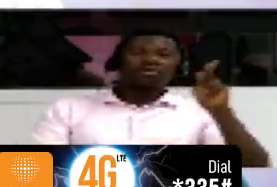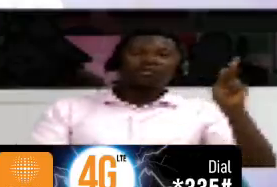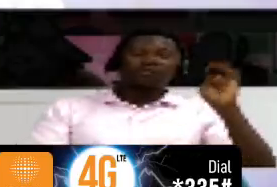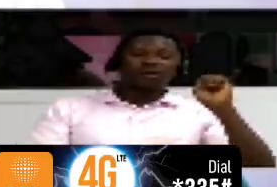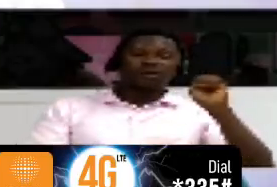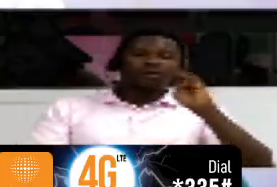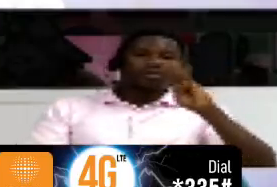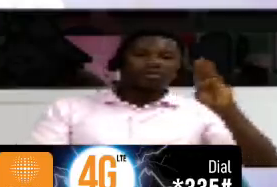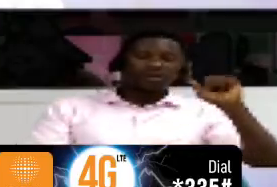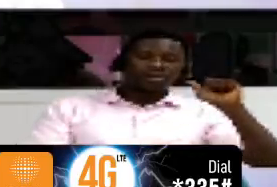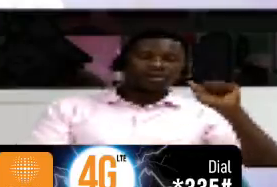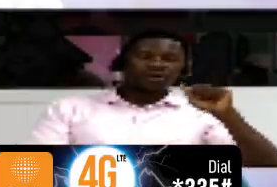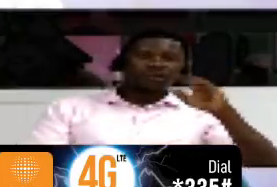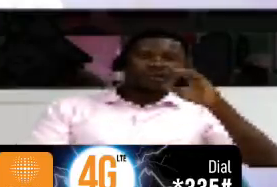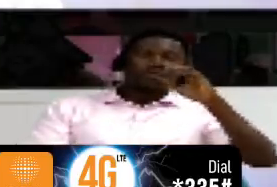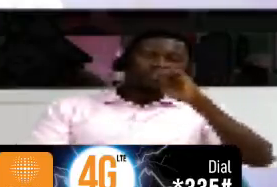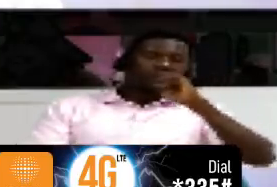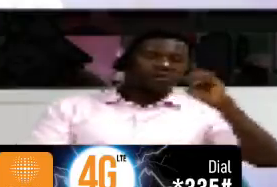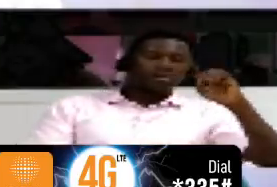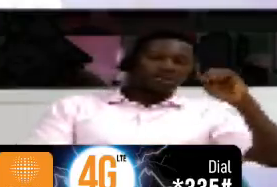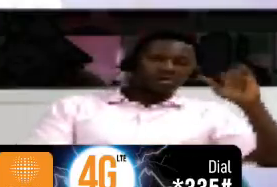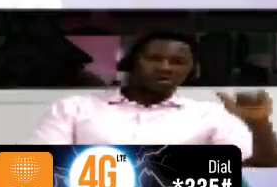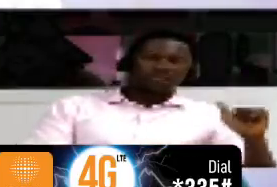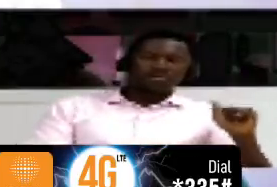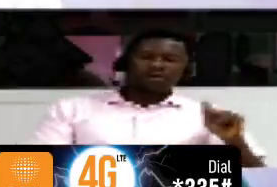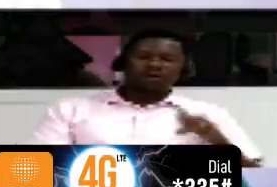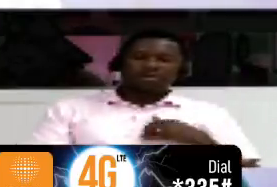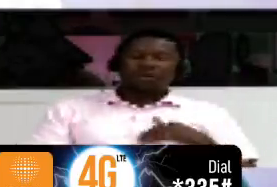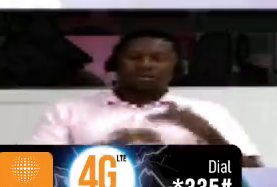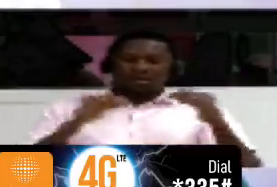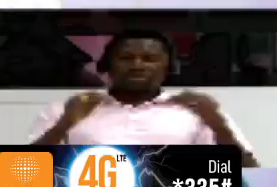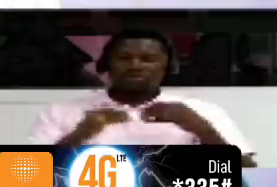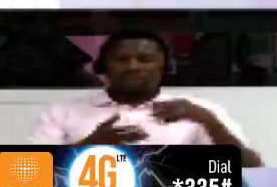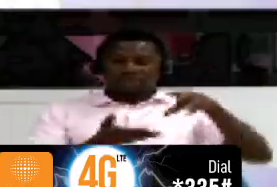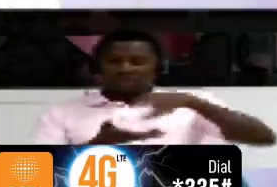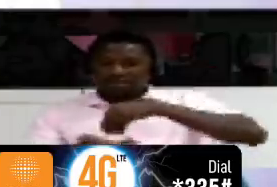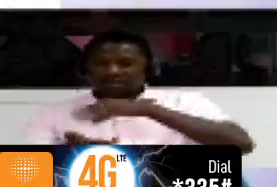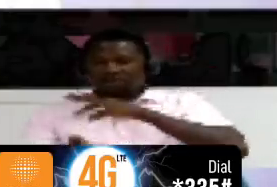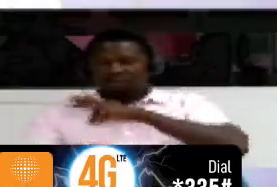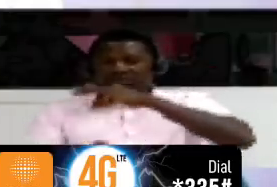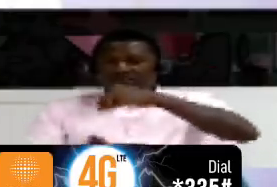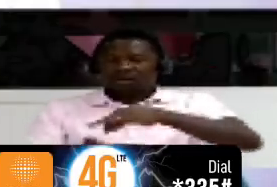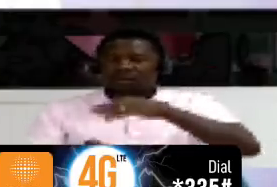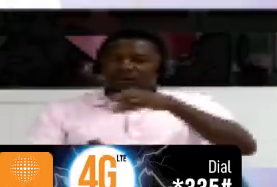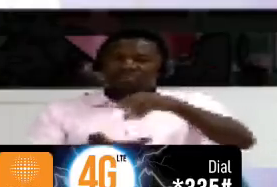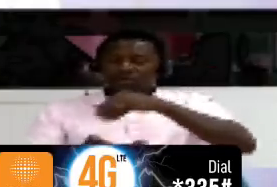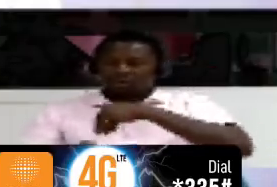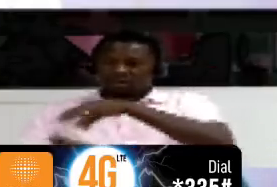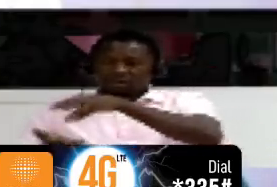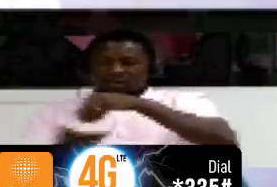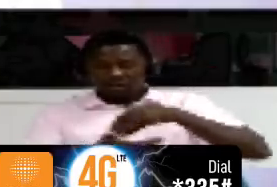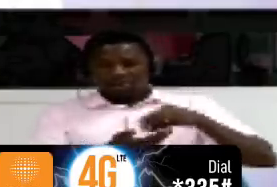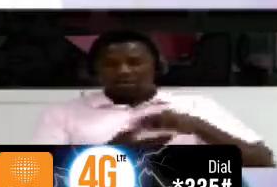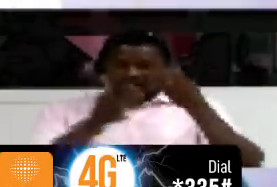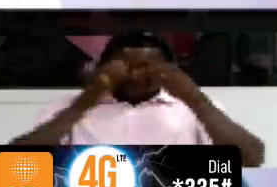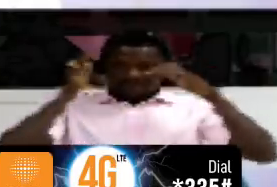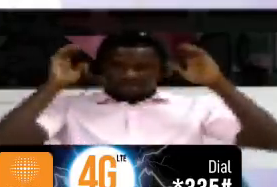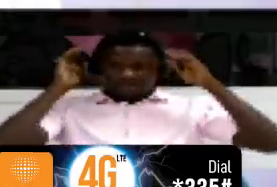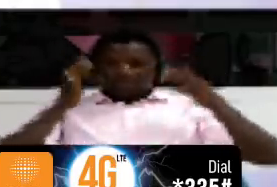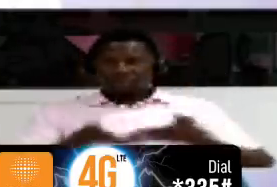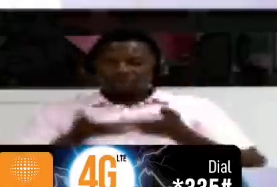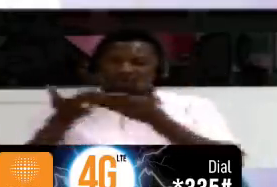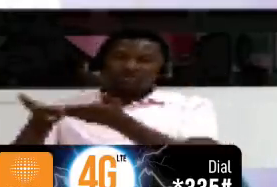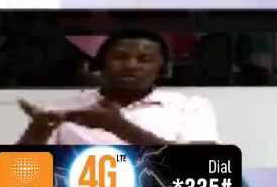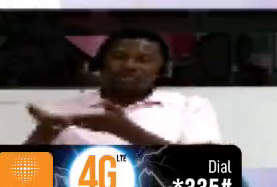And equally, the charity that we collected at the college level will also be given to the family house. From the